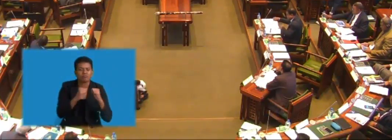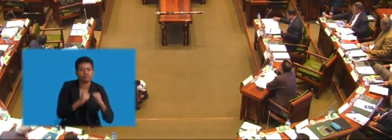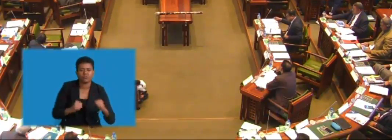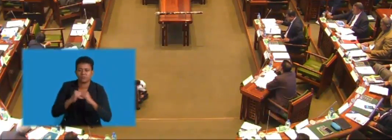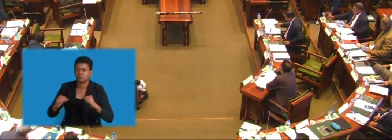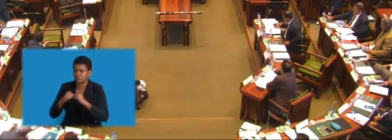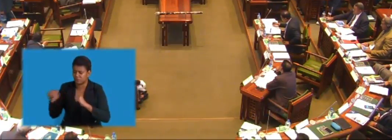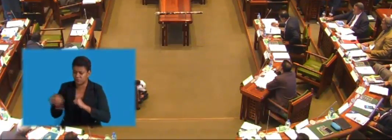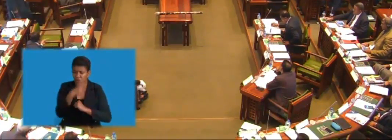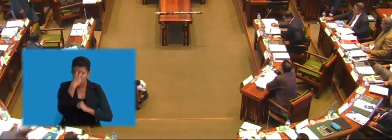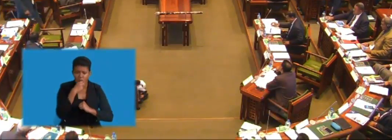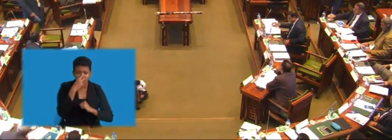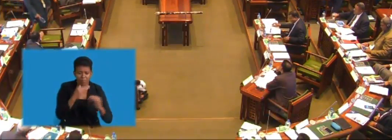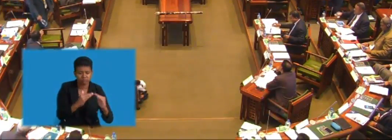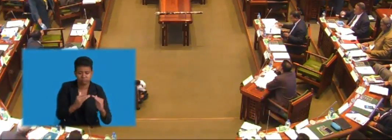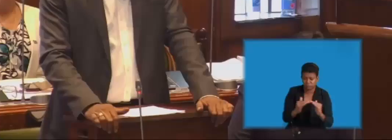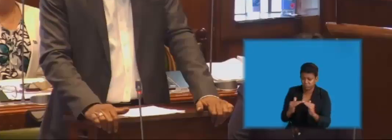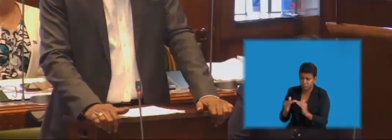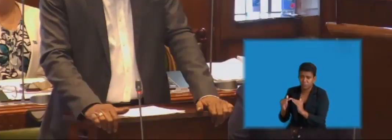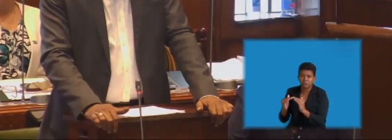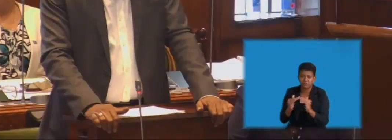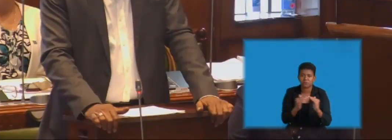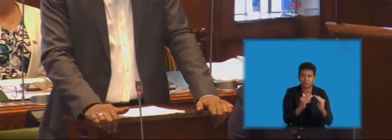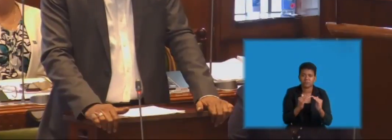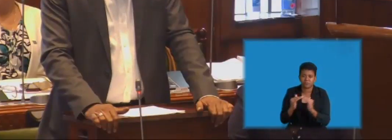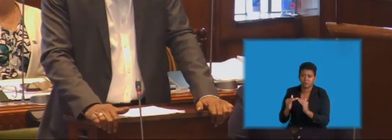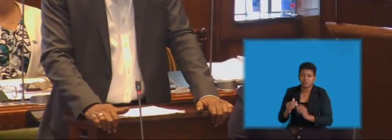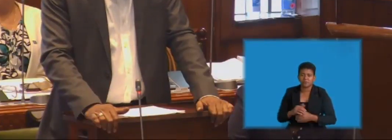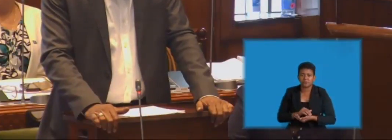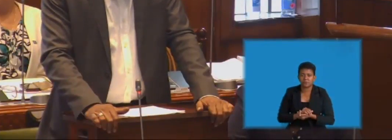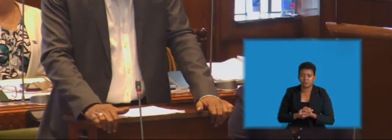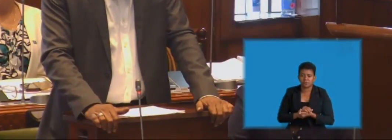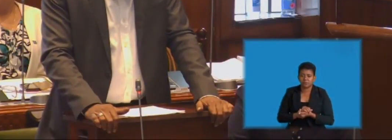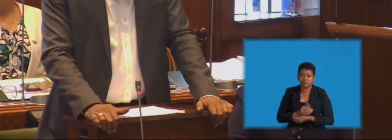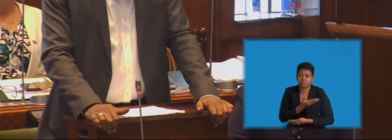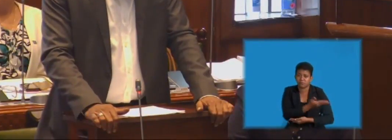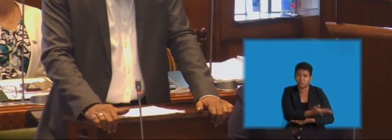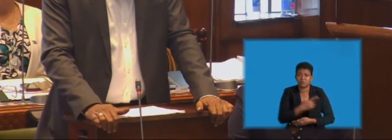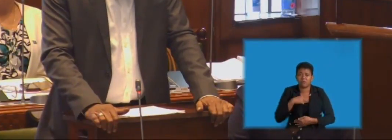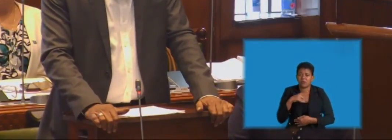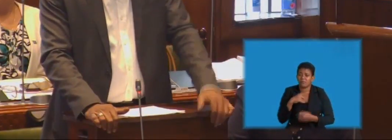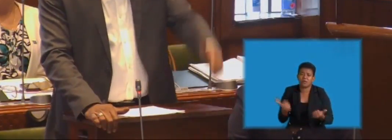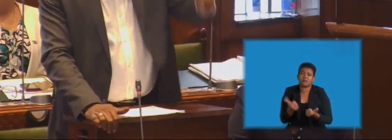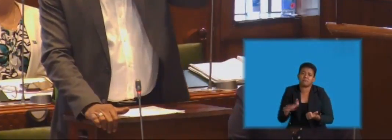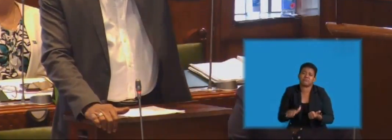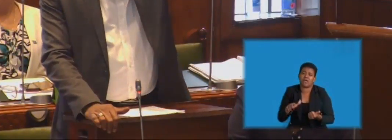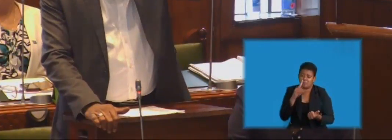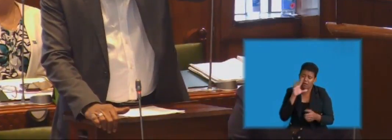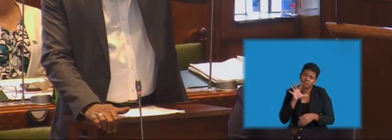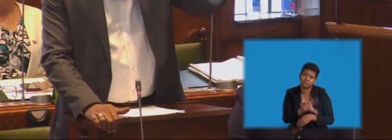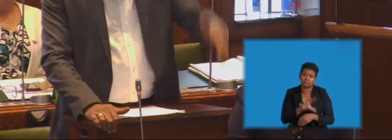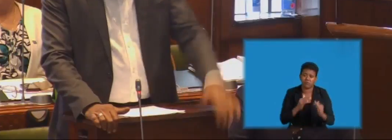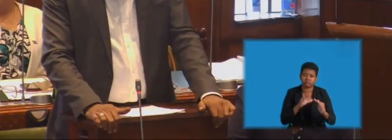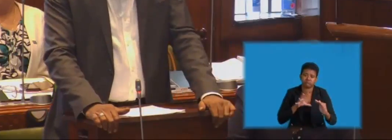I think what needs to be said is that one of the very reasons why we do have so many squatters is because of the shenanigans of the